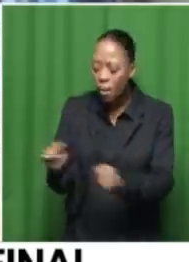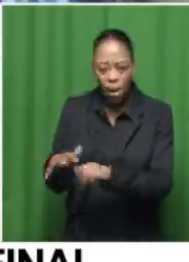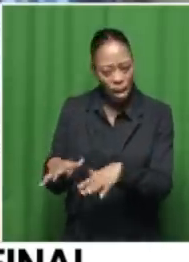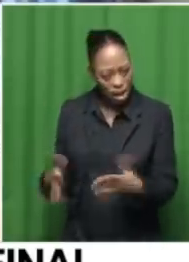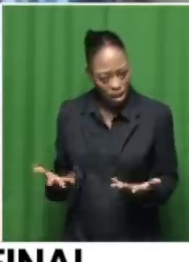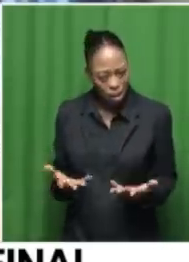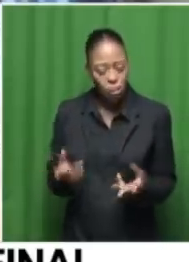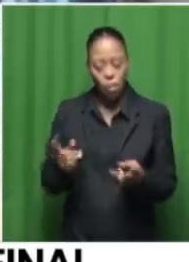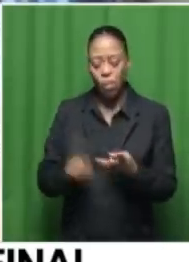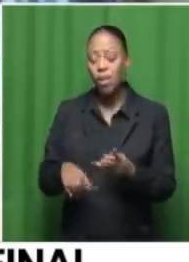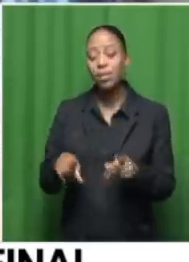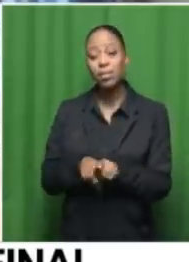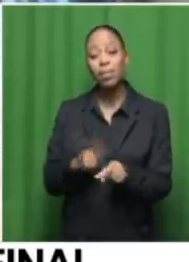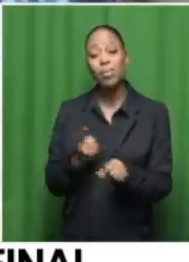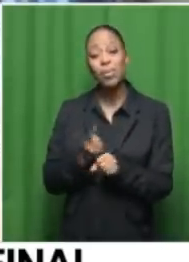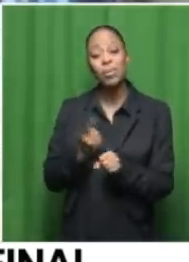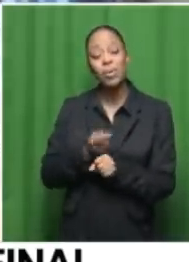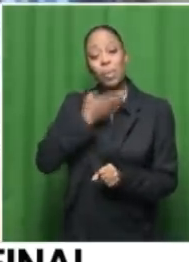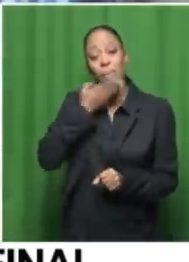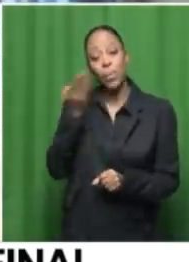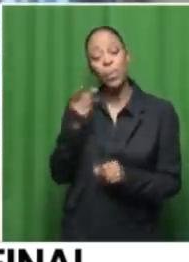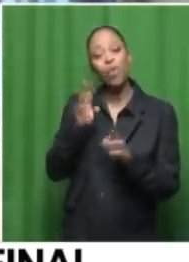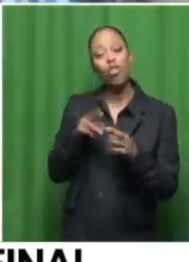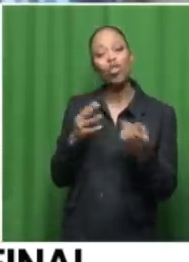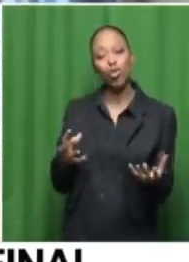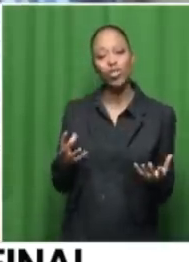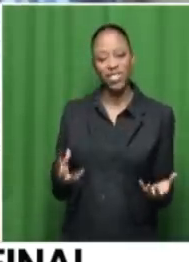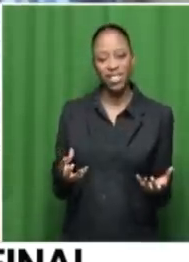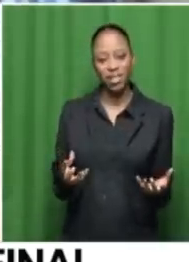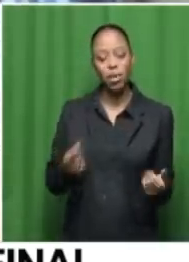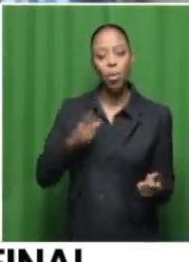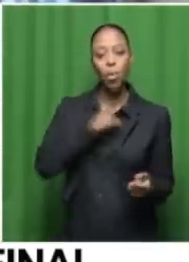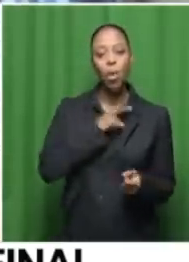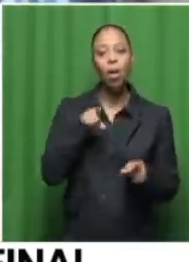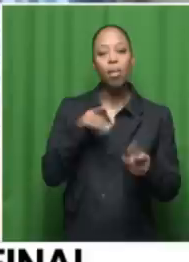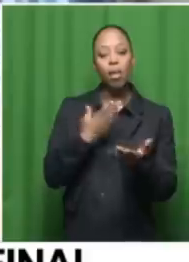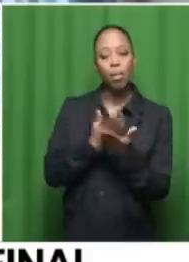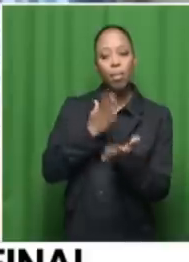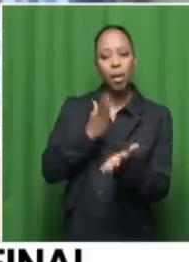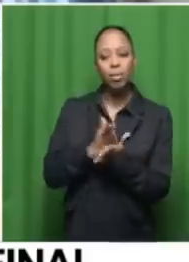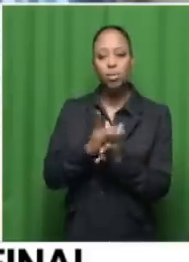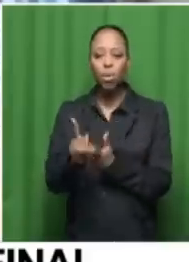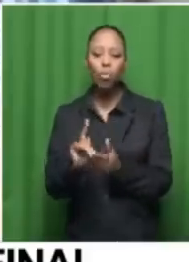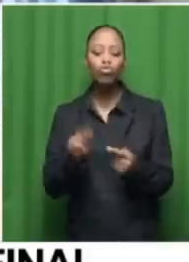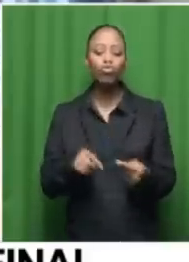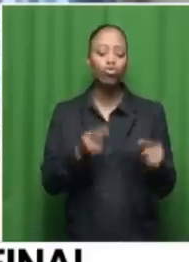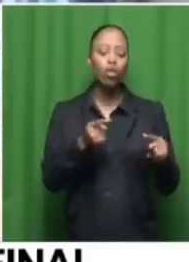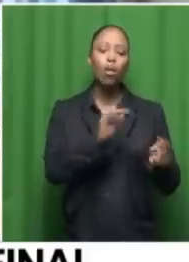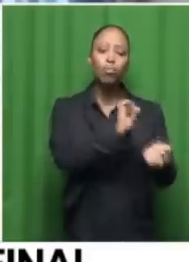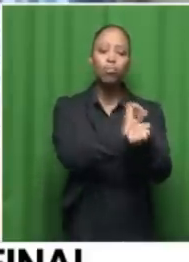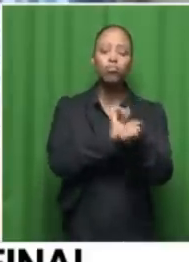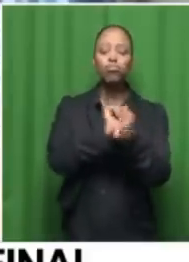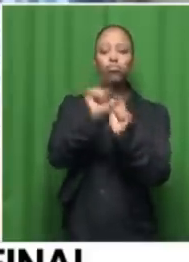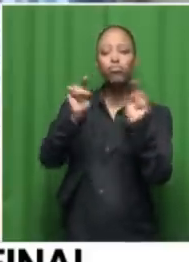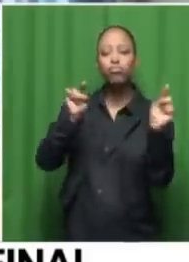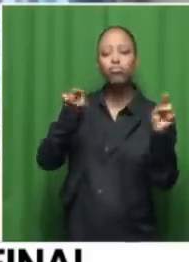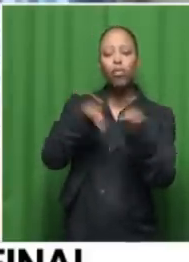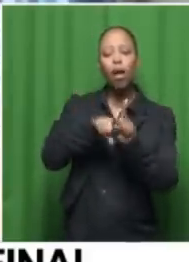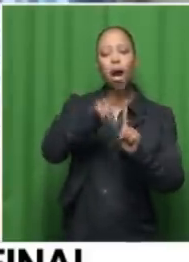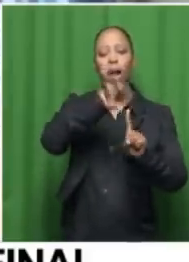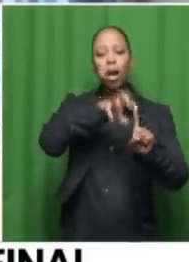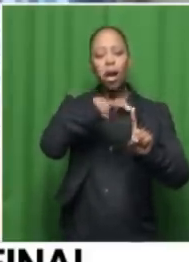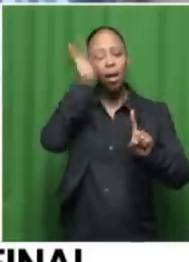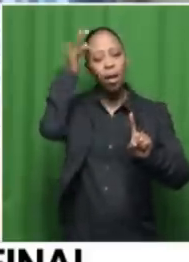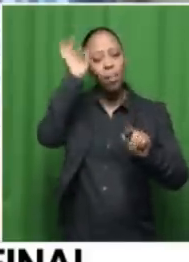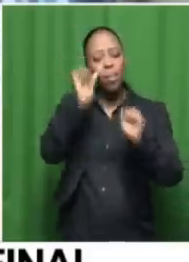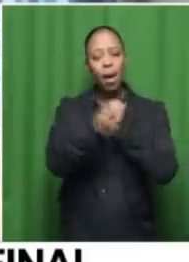a lack of resources to bring to bear against events like state capture